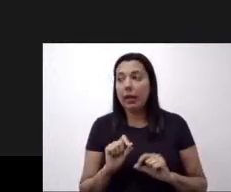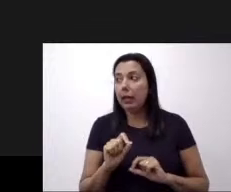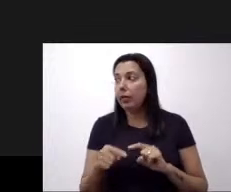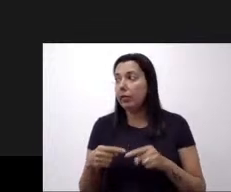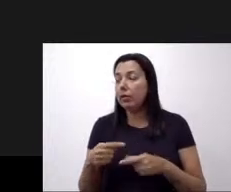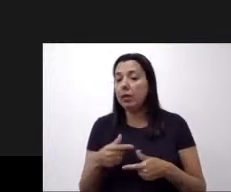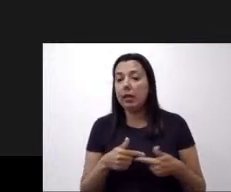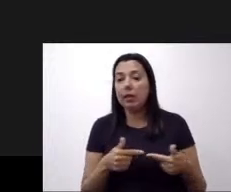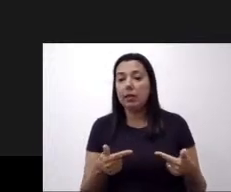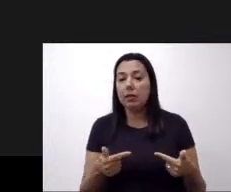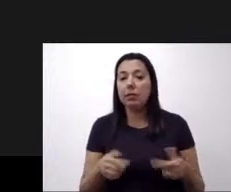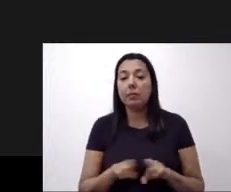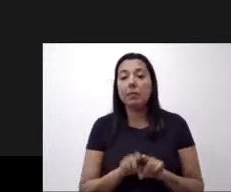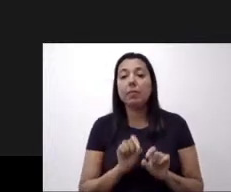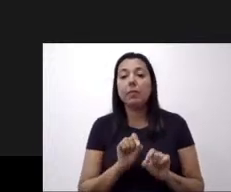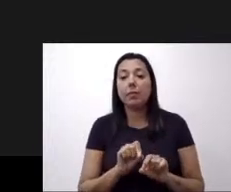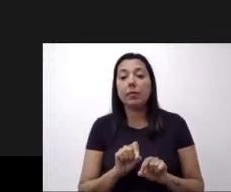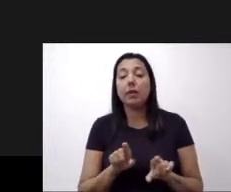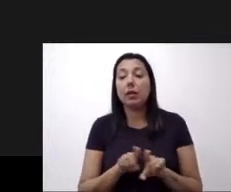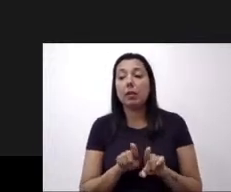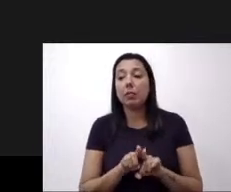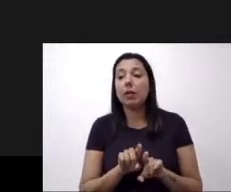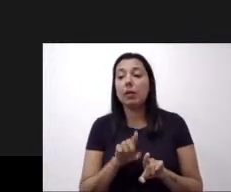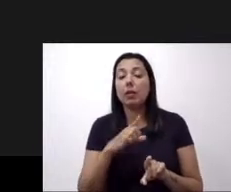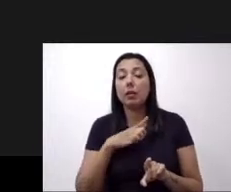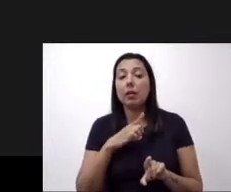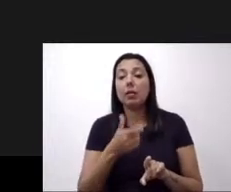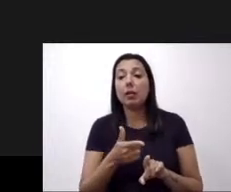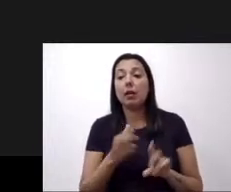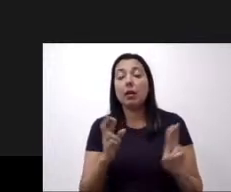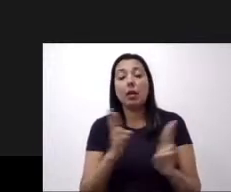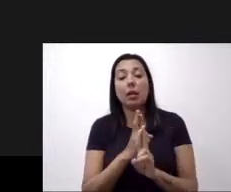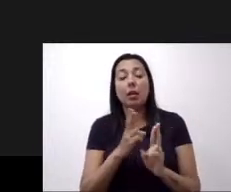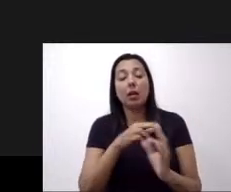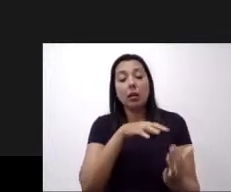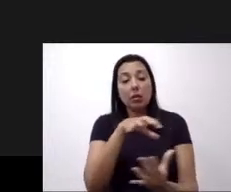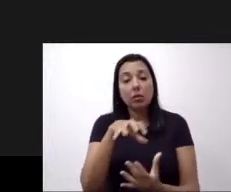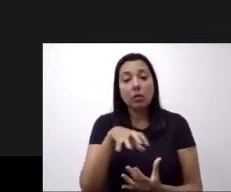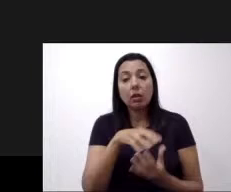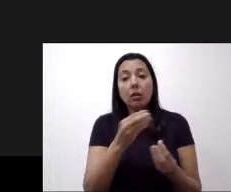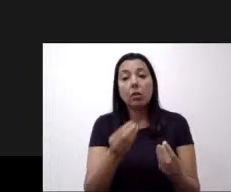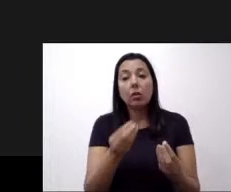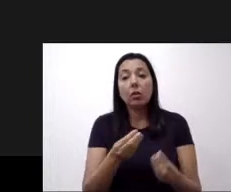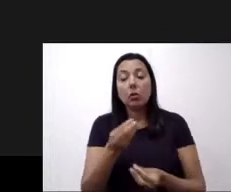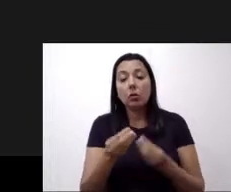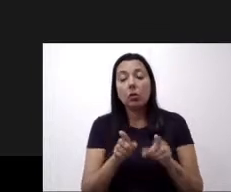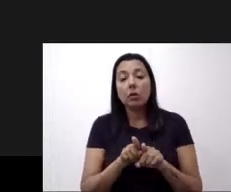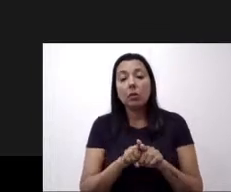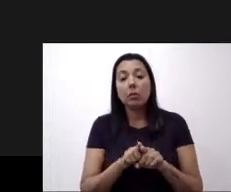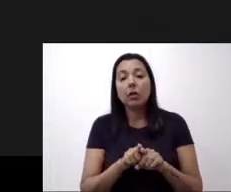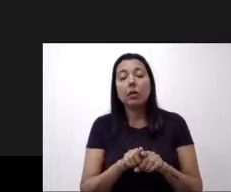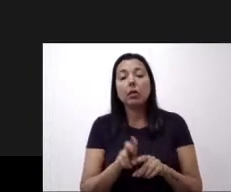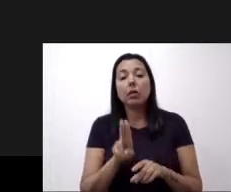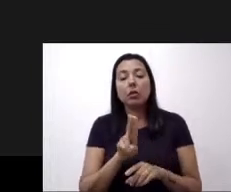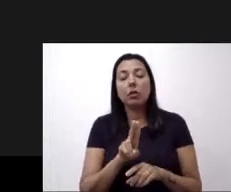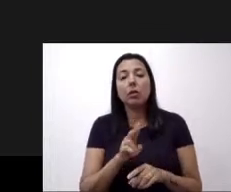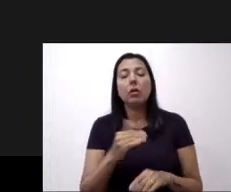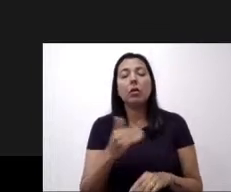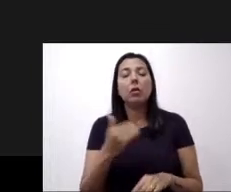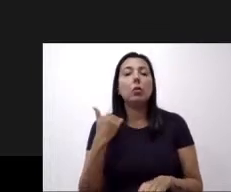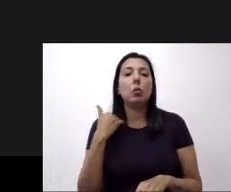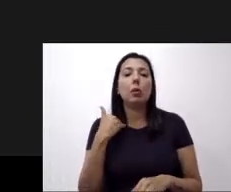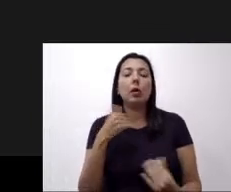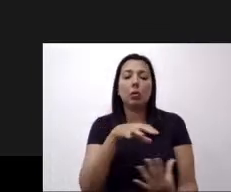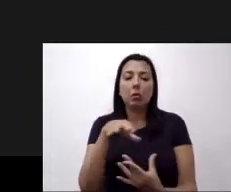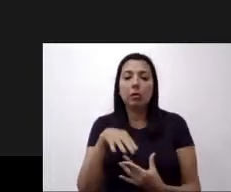by international organizations such as the United Nations, the World Bank, or the European Union. One of the